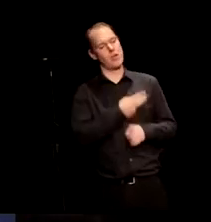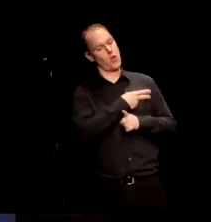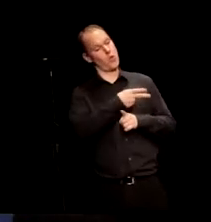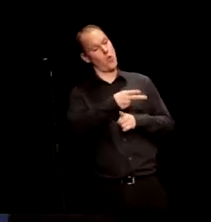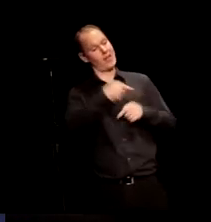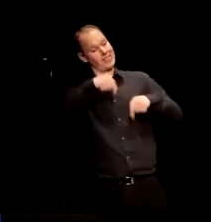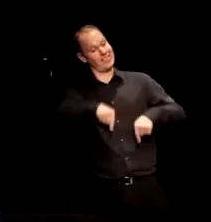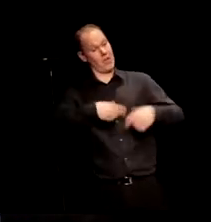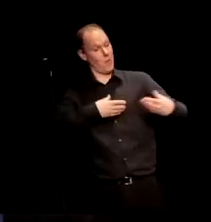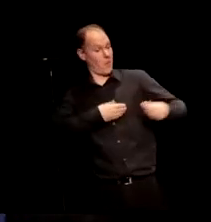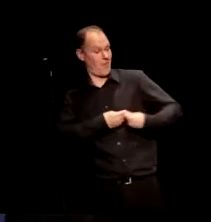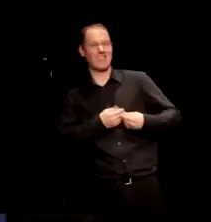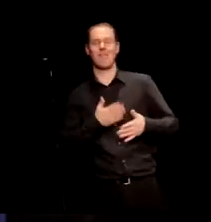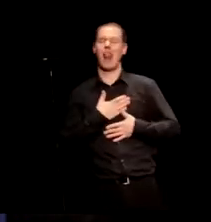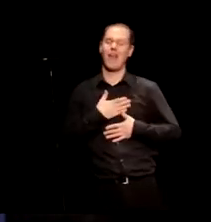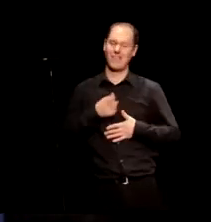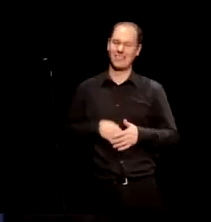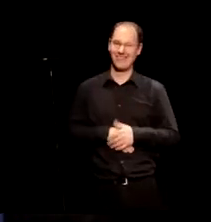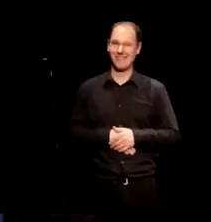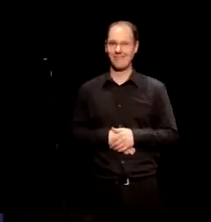here, but I would love it.